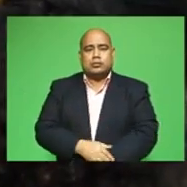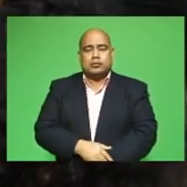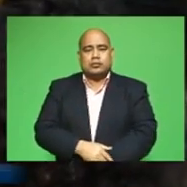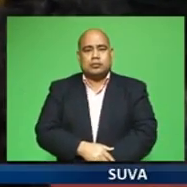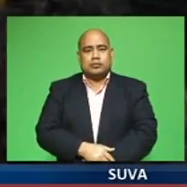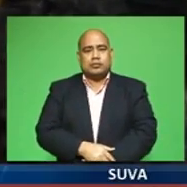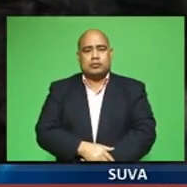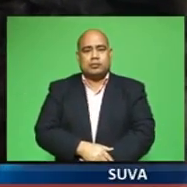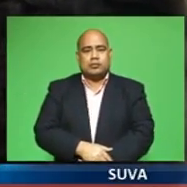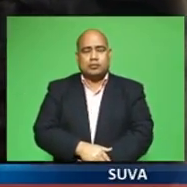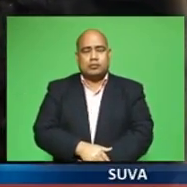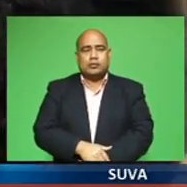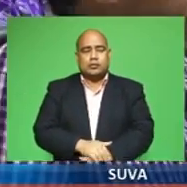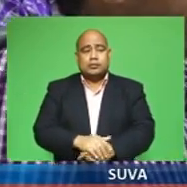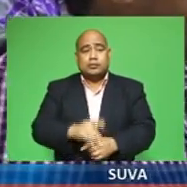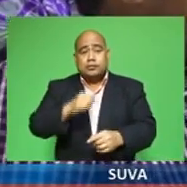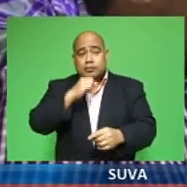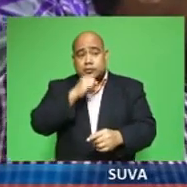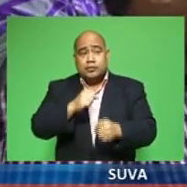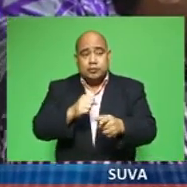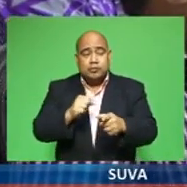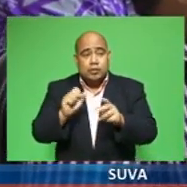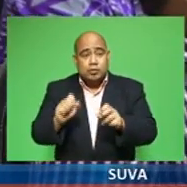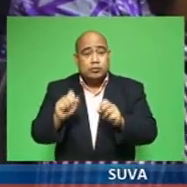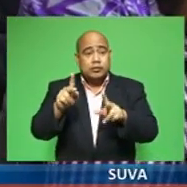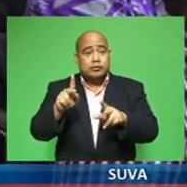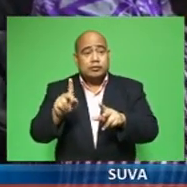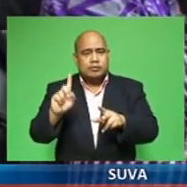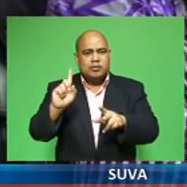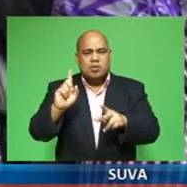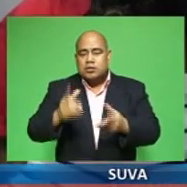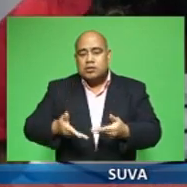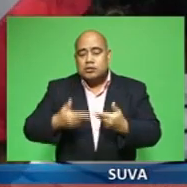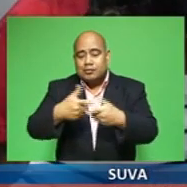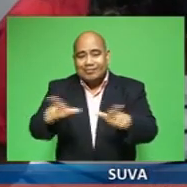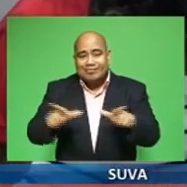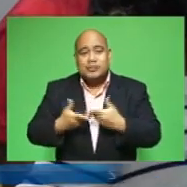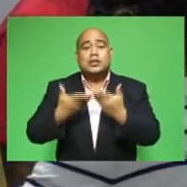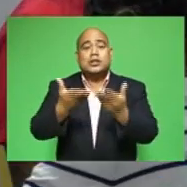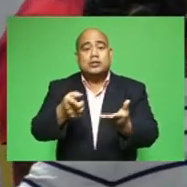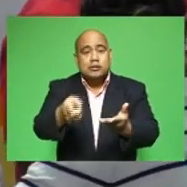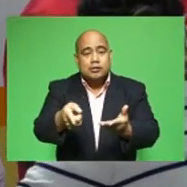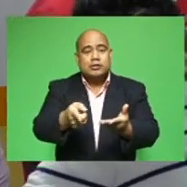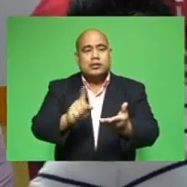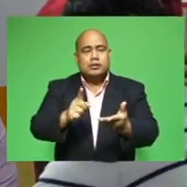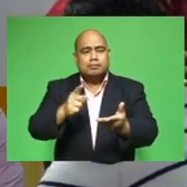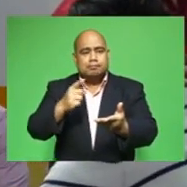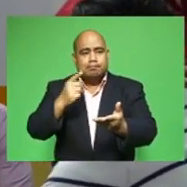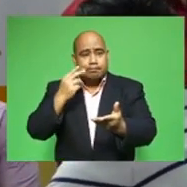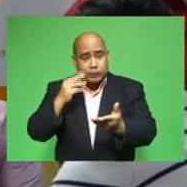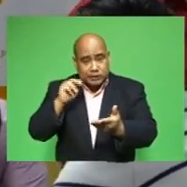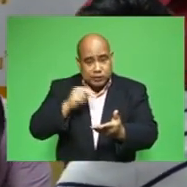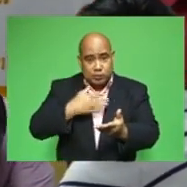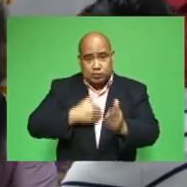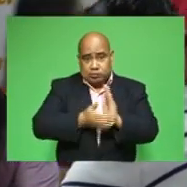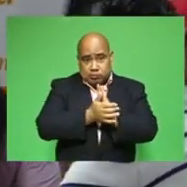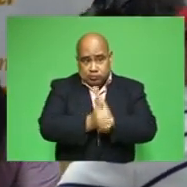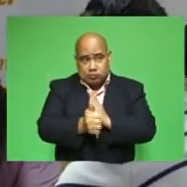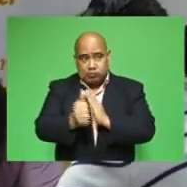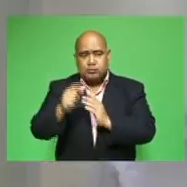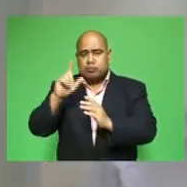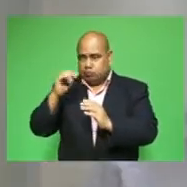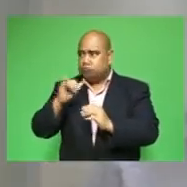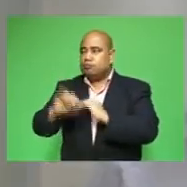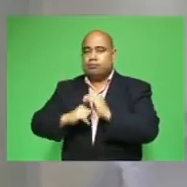Yogesh Karan says opportunities should be first given to local, and should there a need to seek overseas expertise, then other measures can be